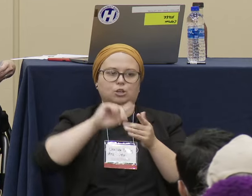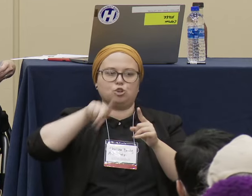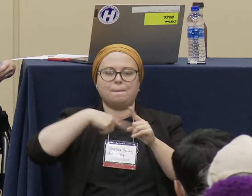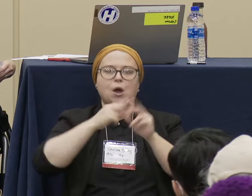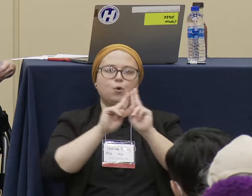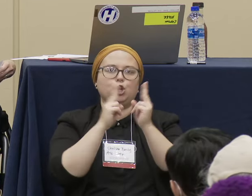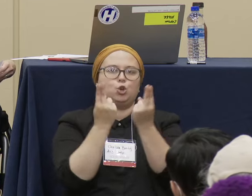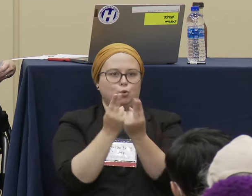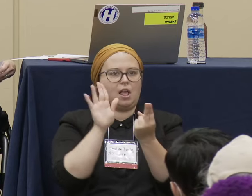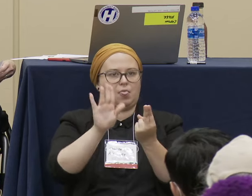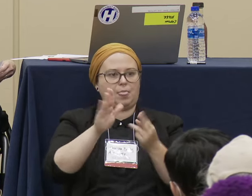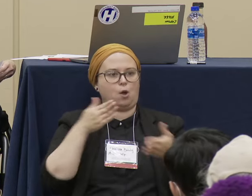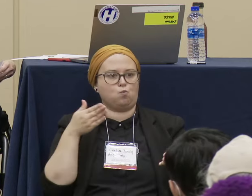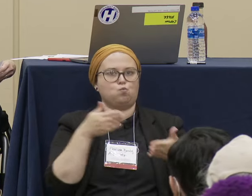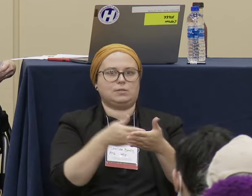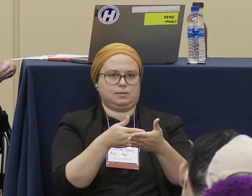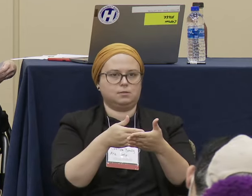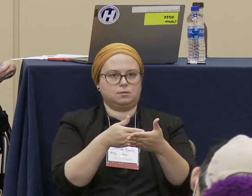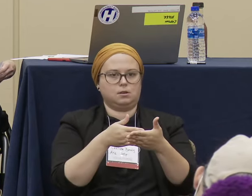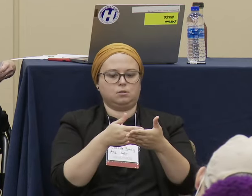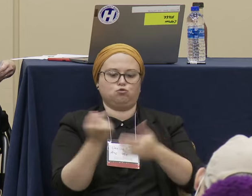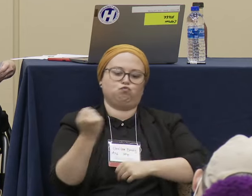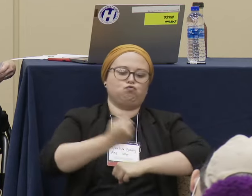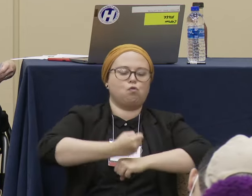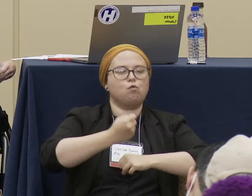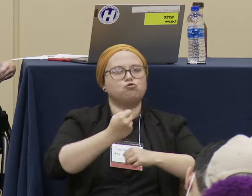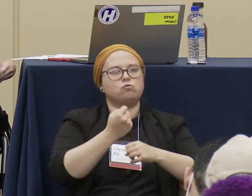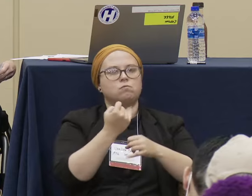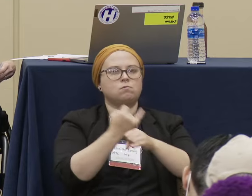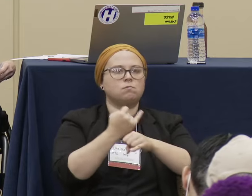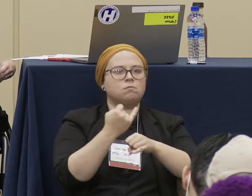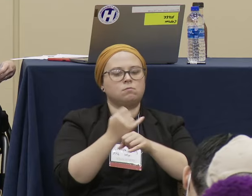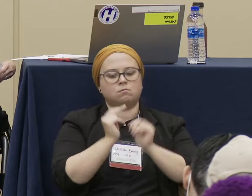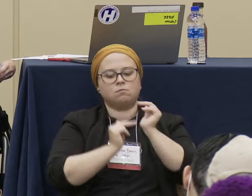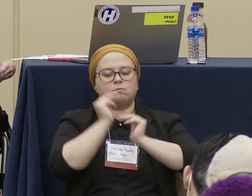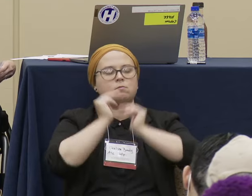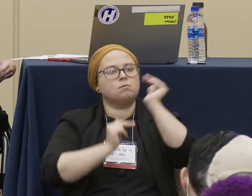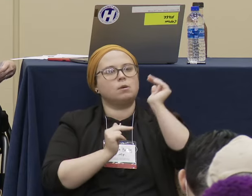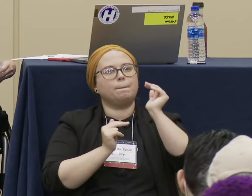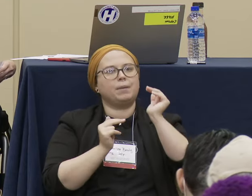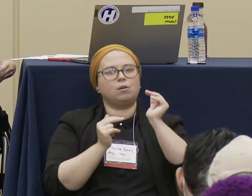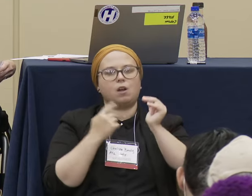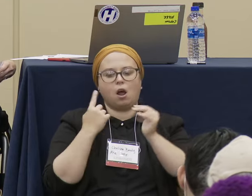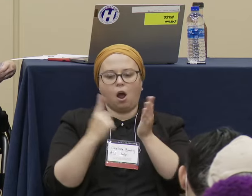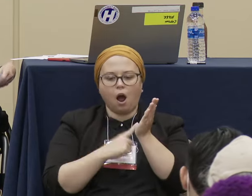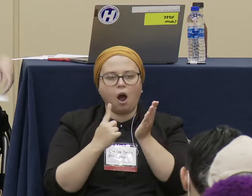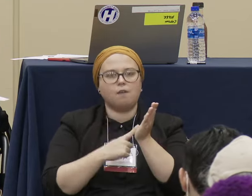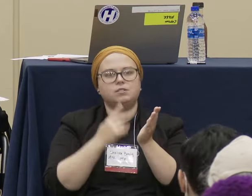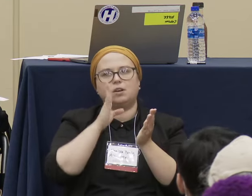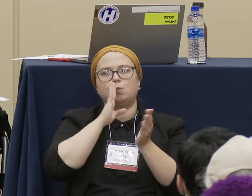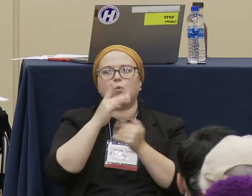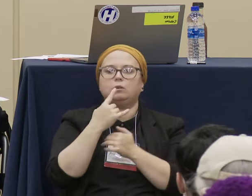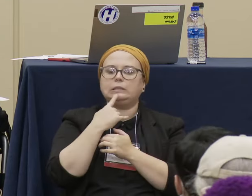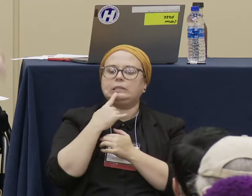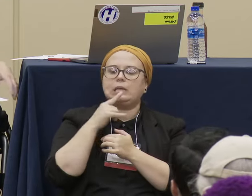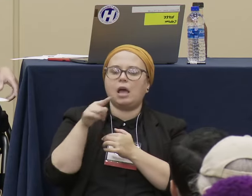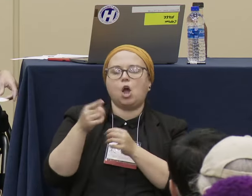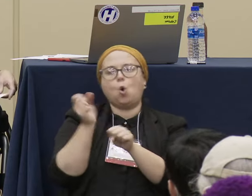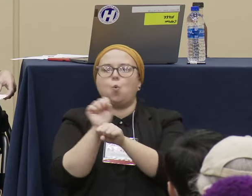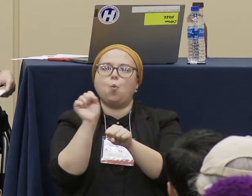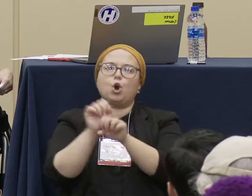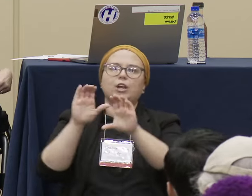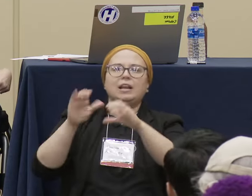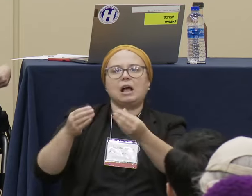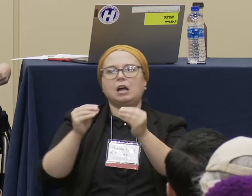to closure of carceral spaces often paints the working class in very masculine terms. You know, we see in our